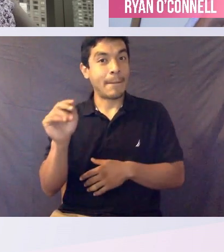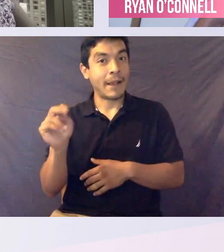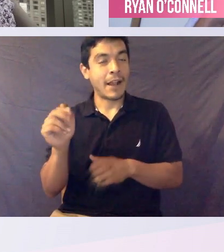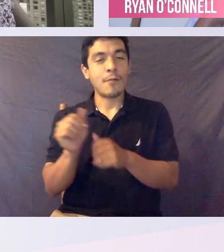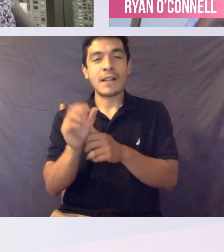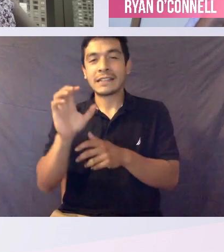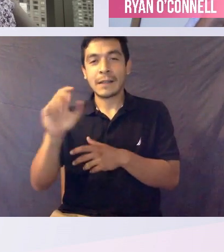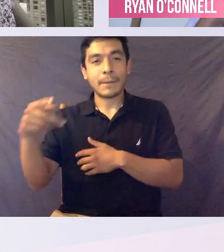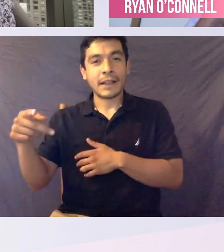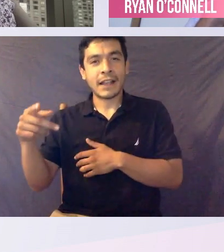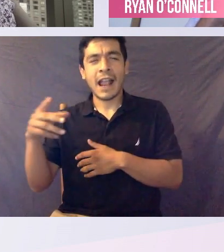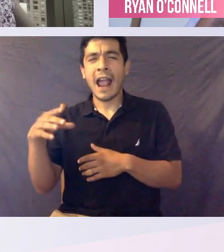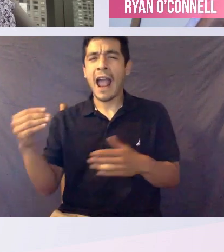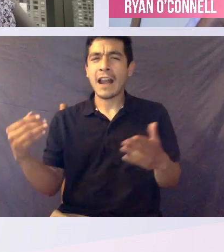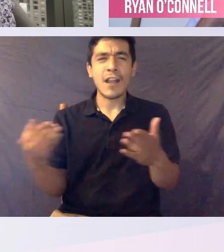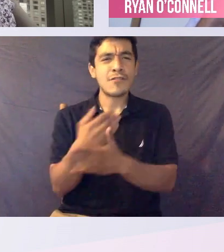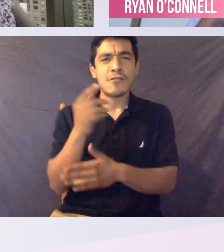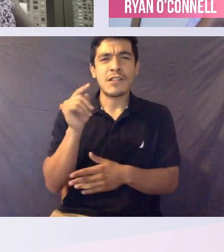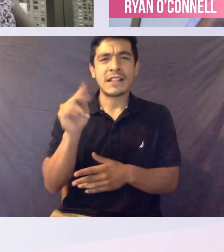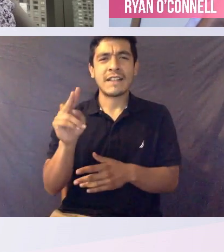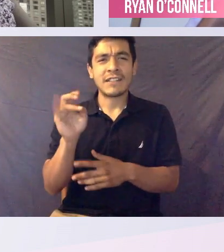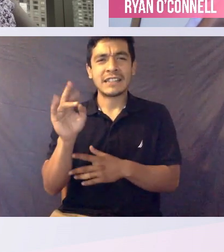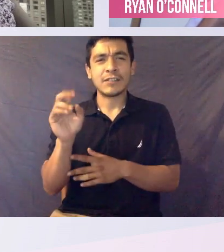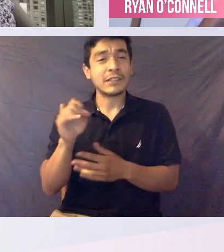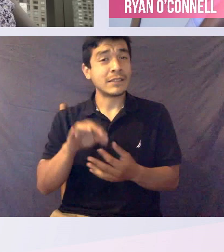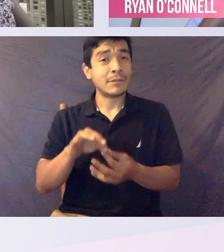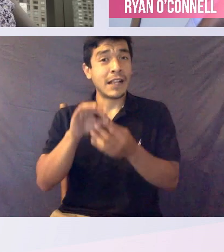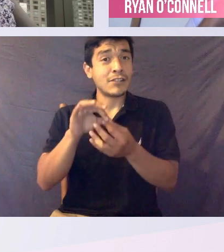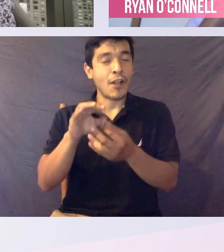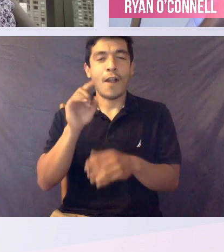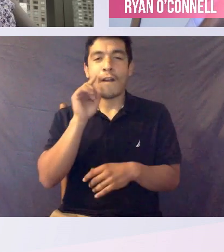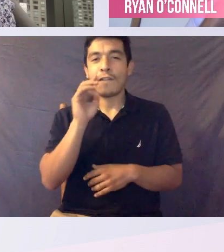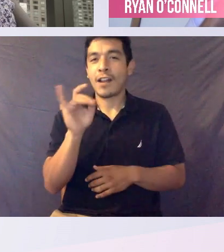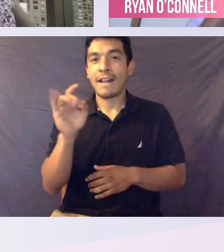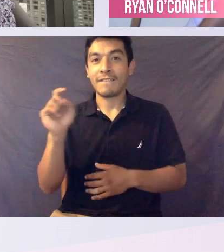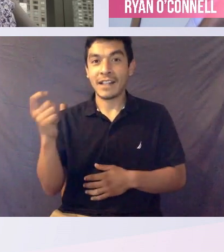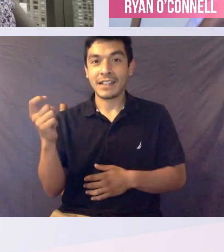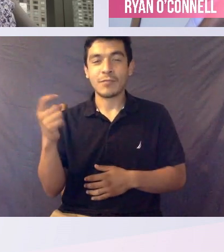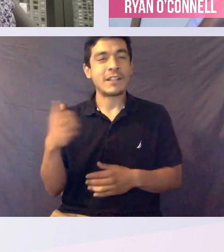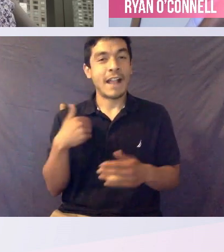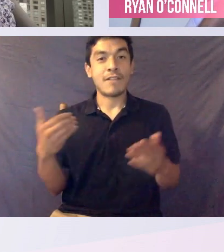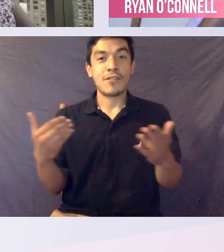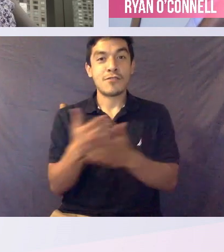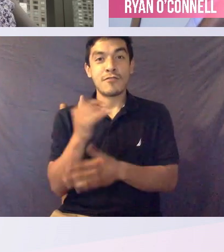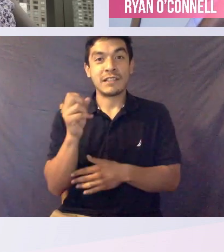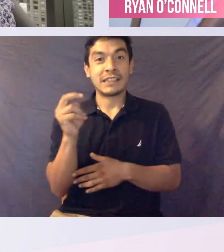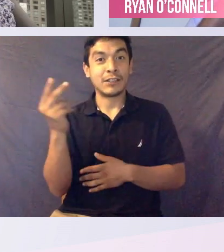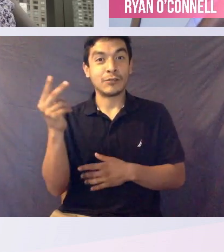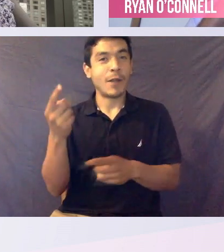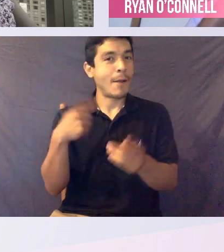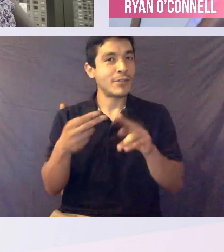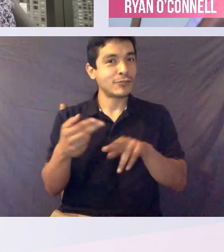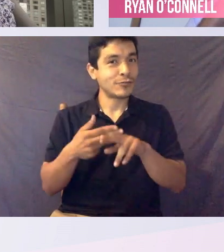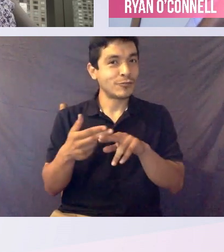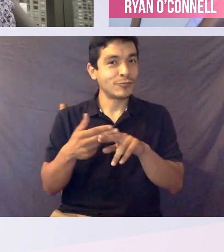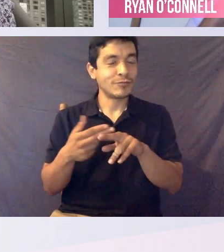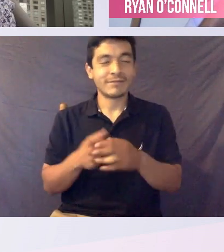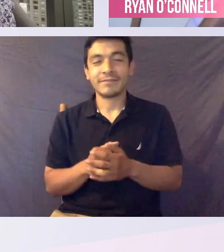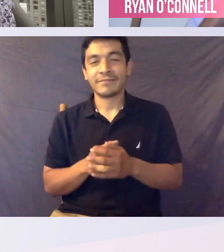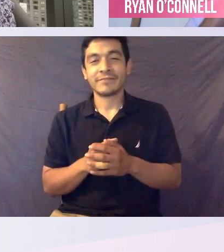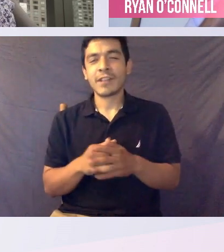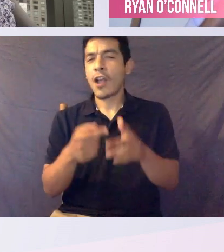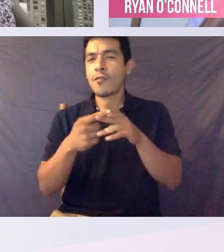the groundbreaking television series Special for Netflix, which has a season 2 coming very soon. Originally from Ventura